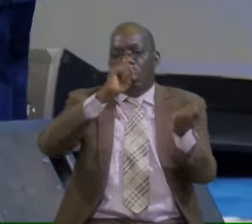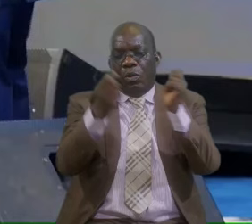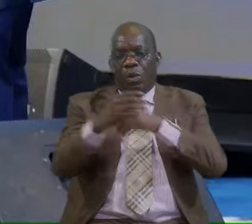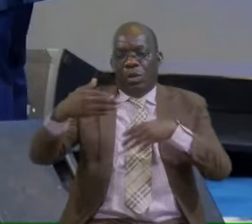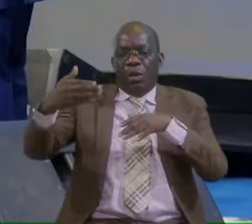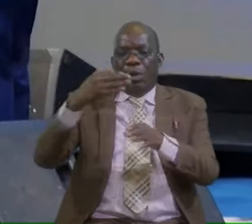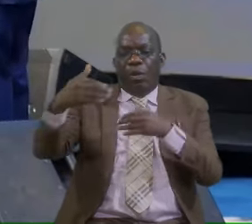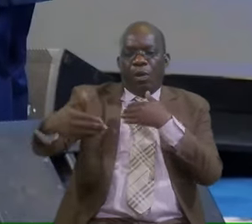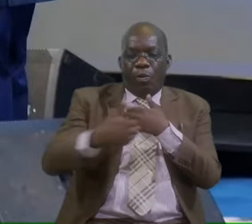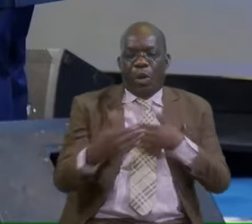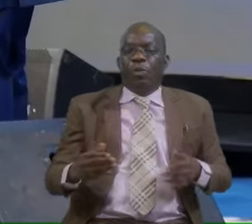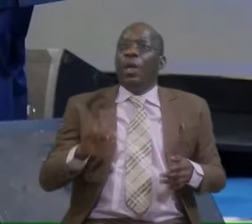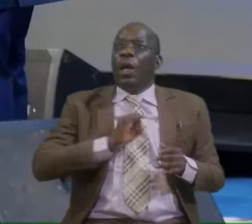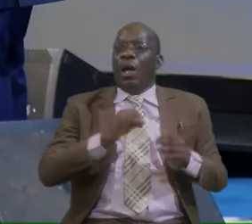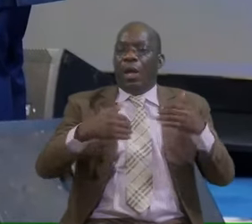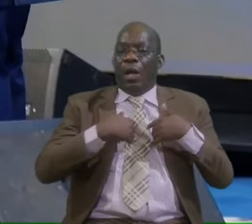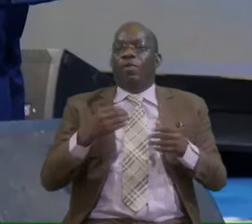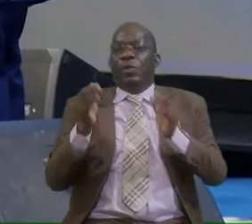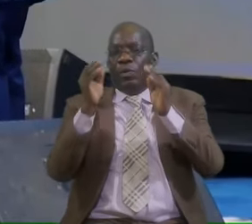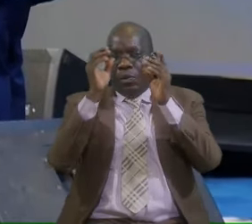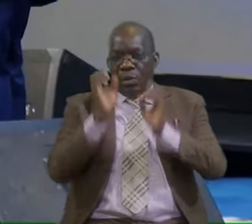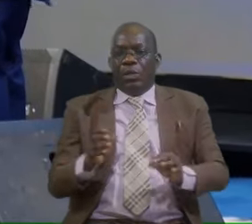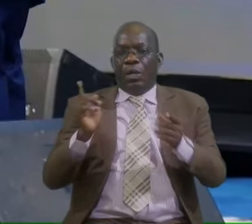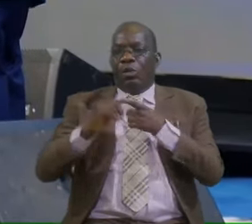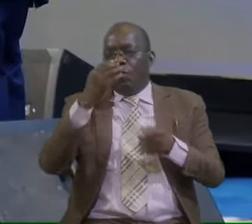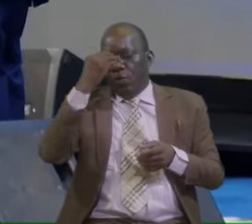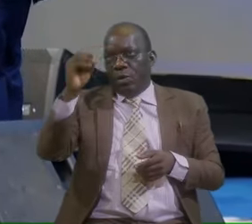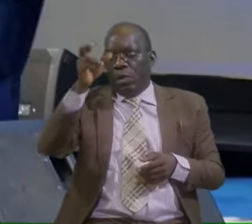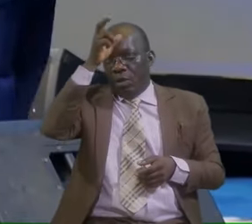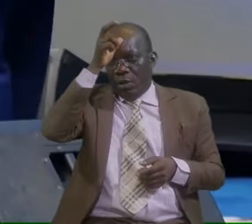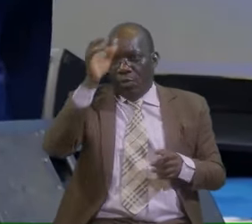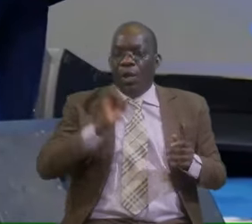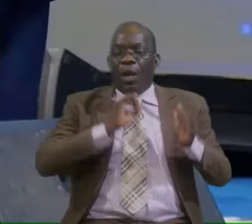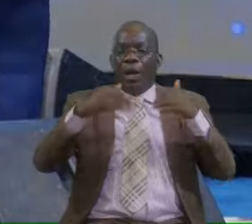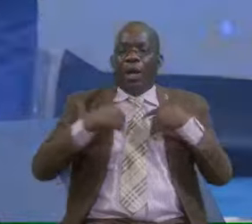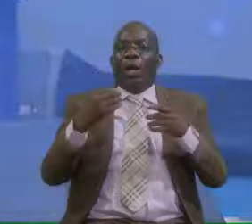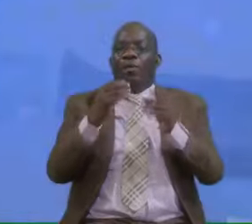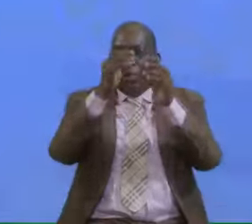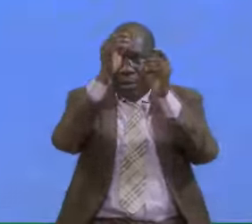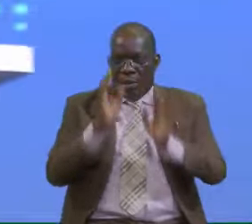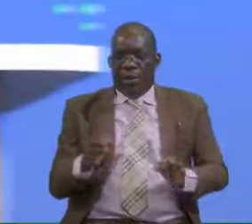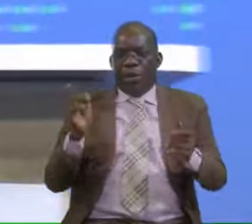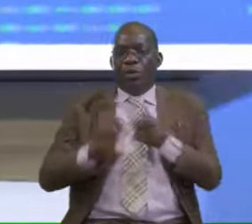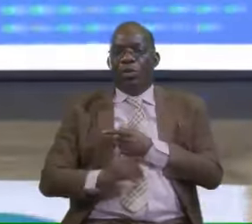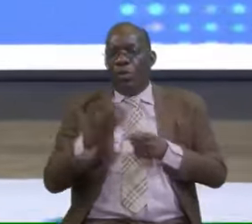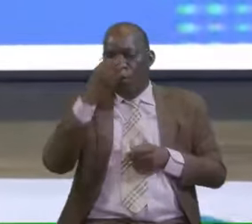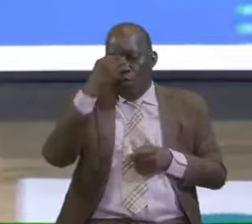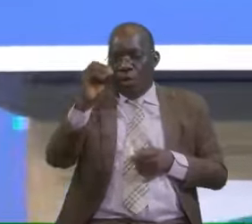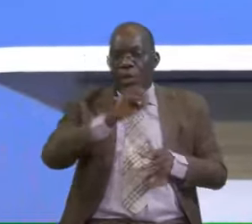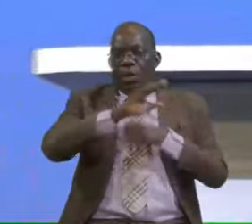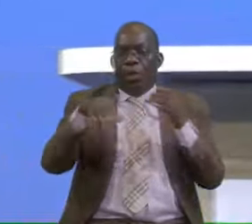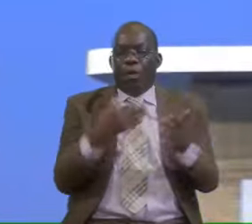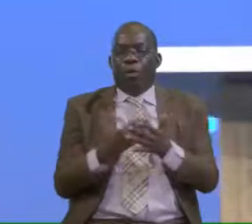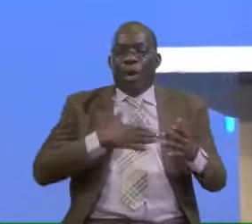I've decided to forsake idolatry. I've decided to forsake all my transgression, all